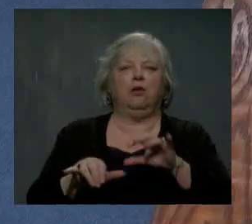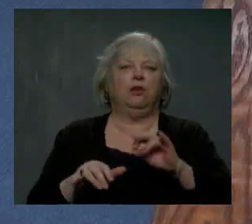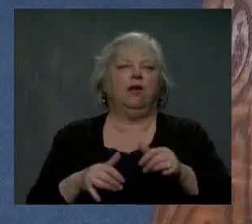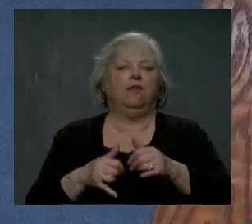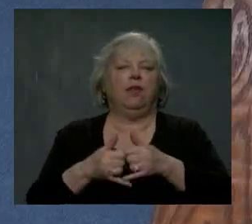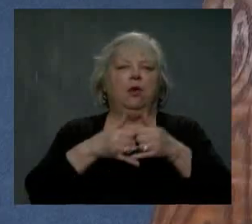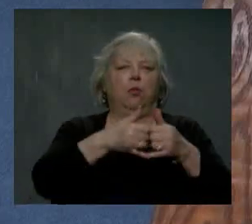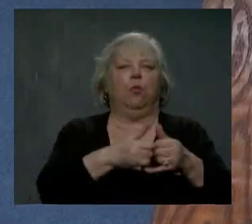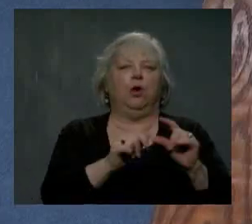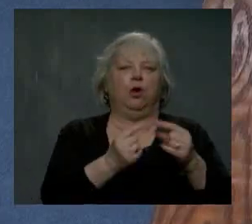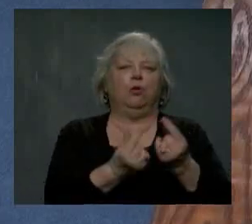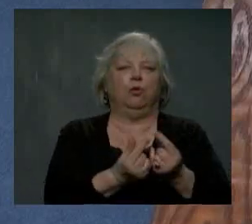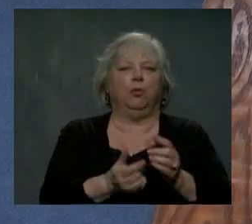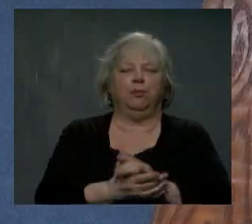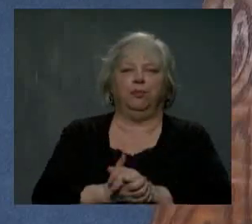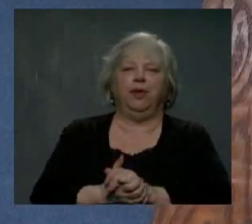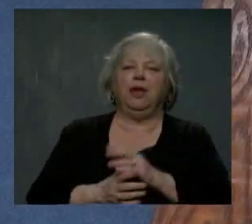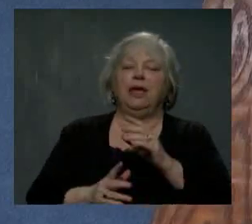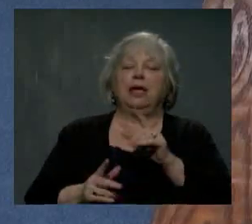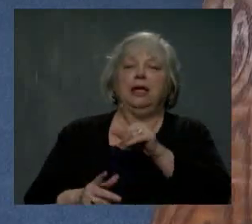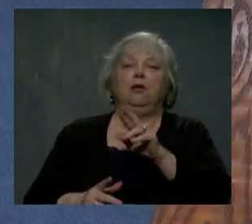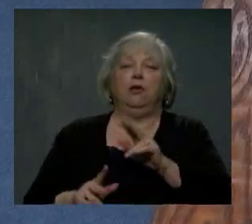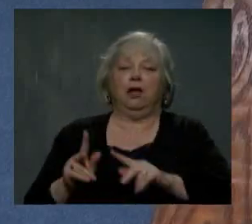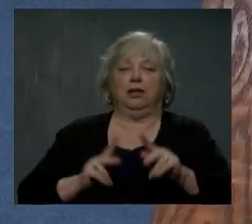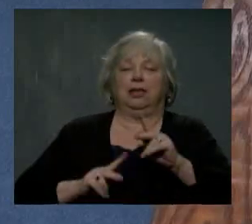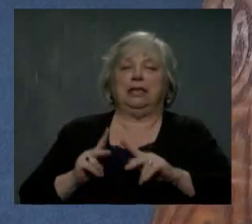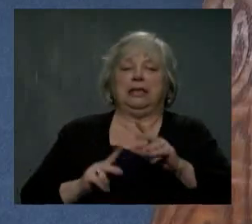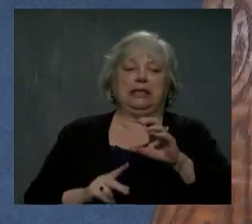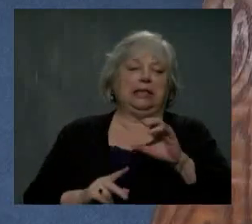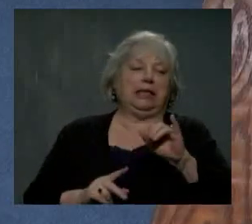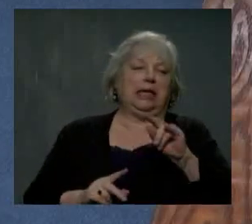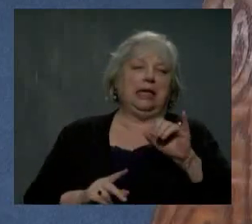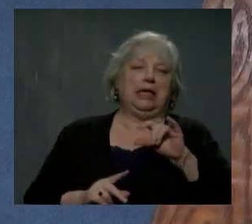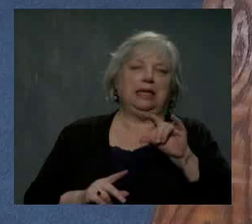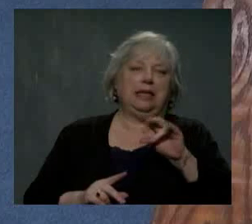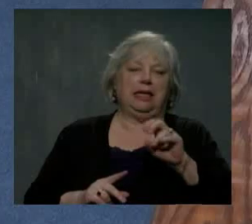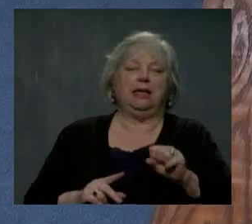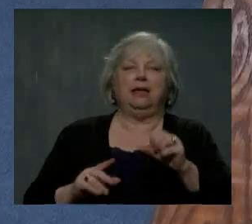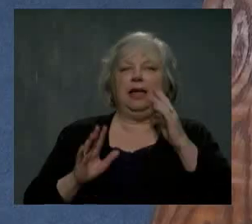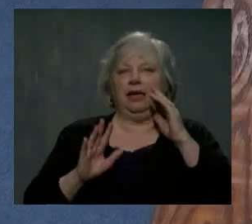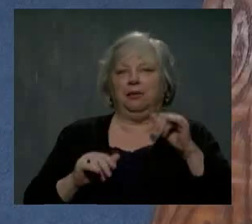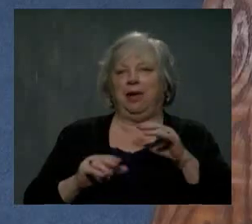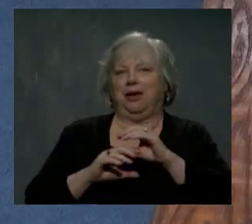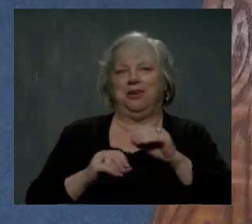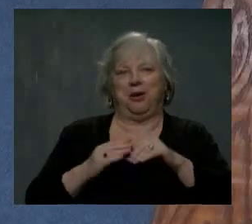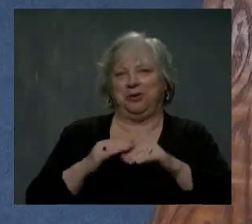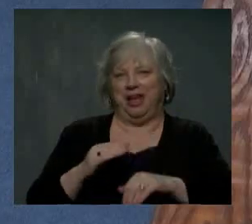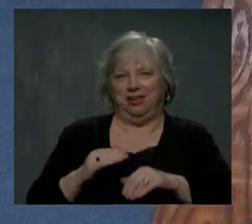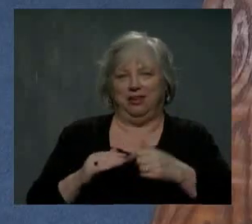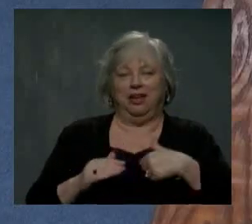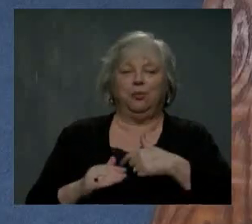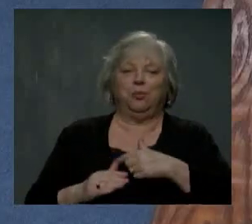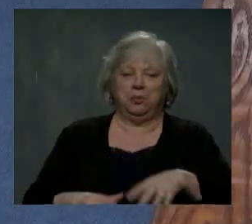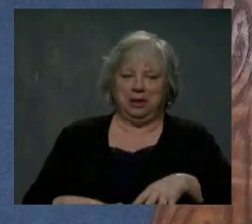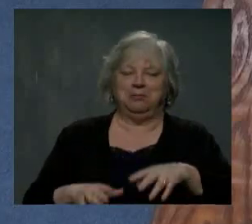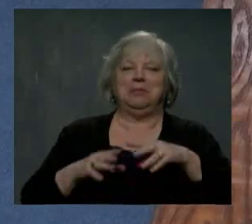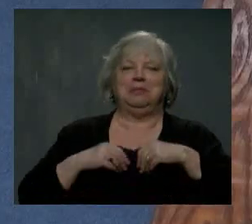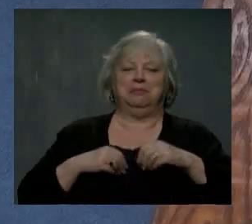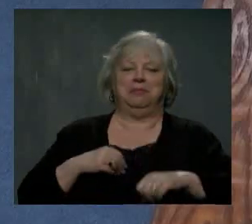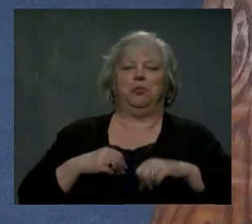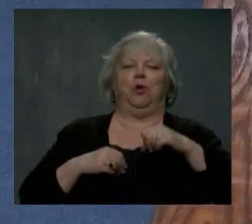entity. The citizens of Little Rock deserve and expect no less, and we take pride